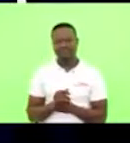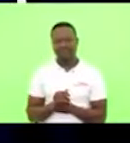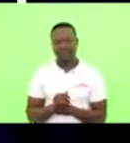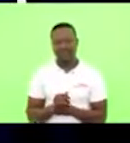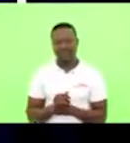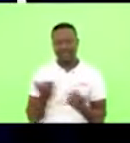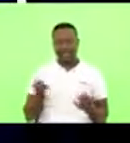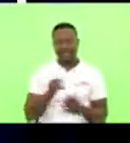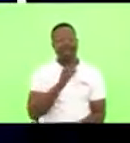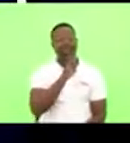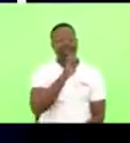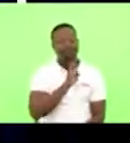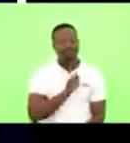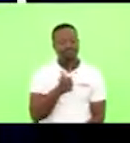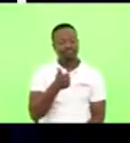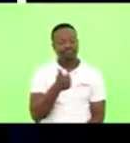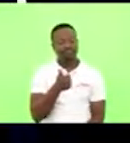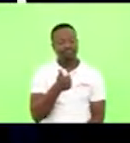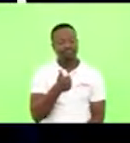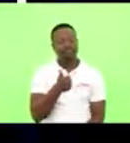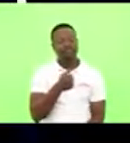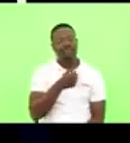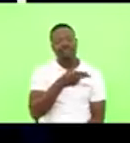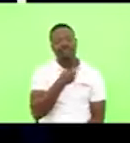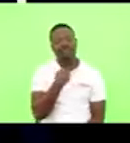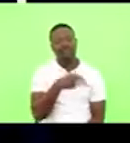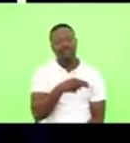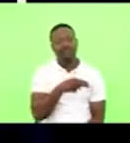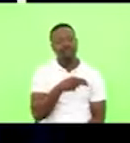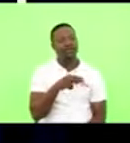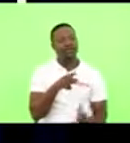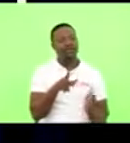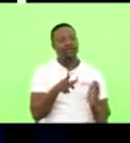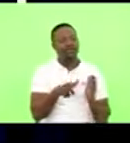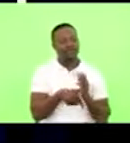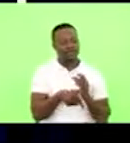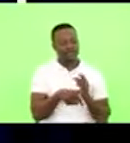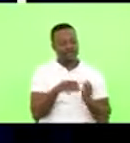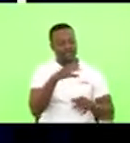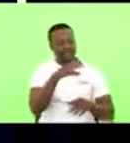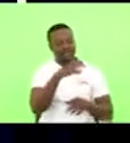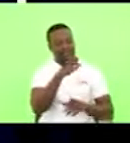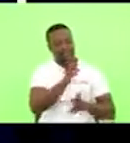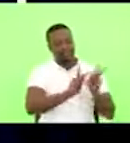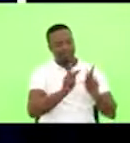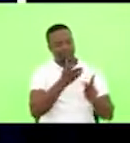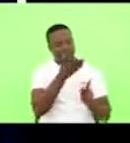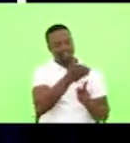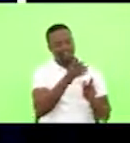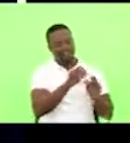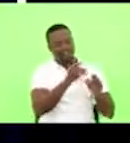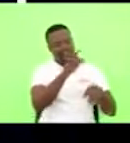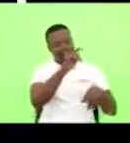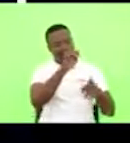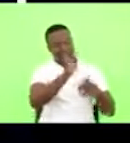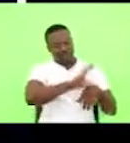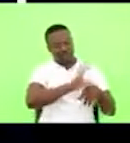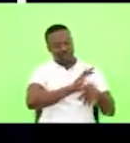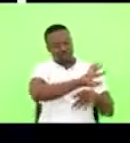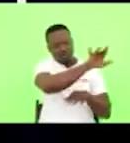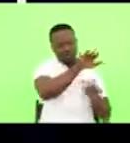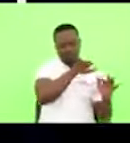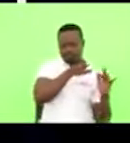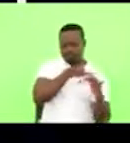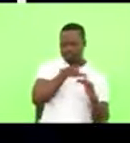1 and 2. The priests and the captain of the temple guard and the Sadducees came up to Peter